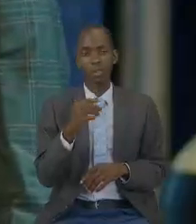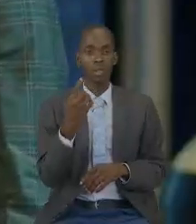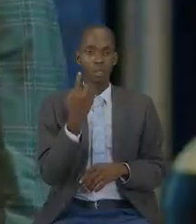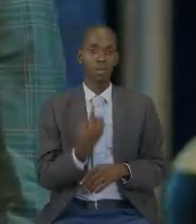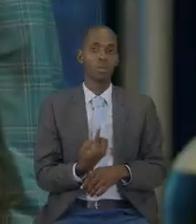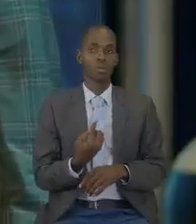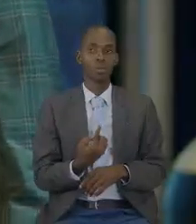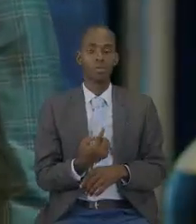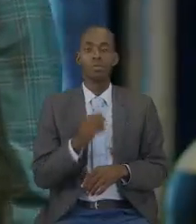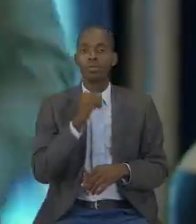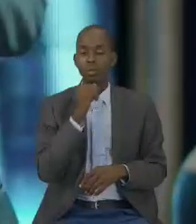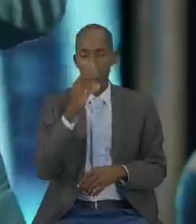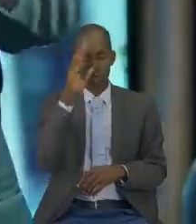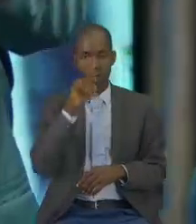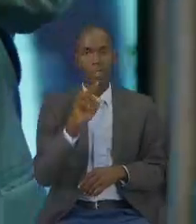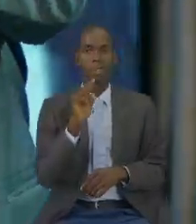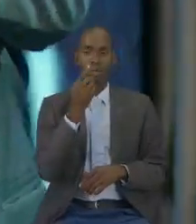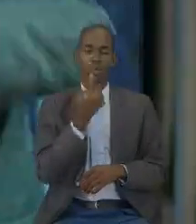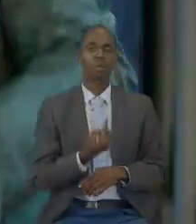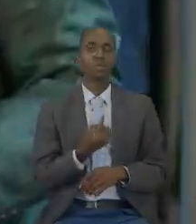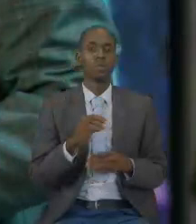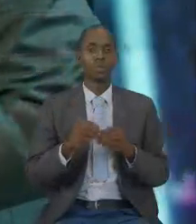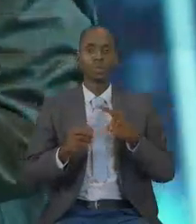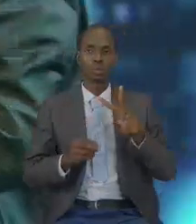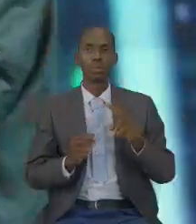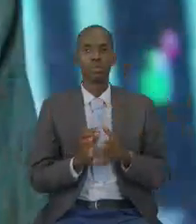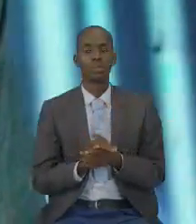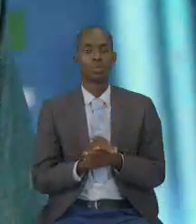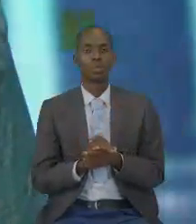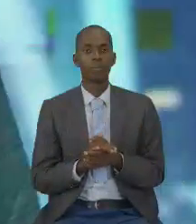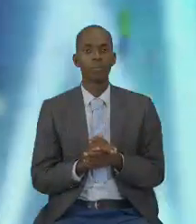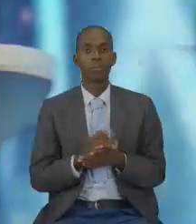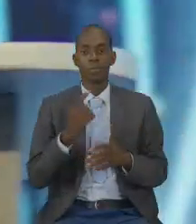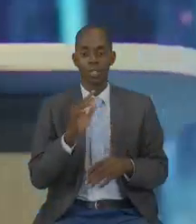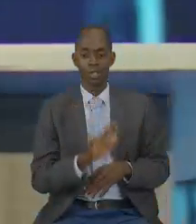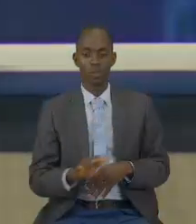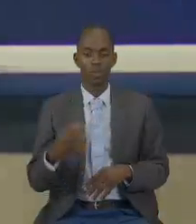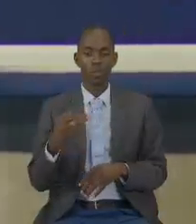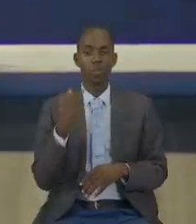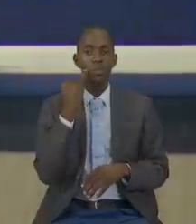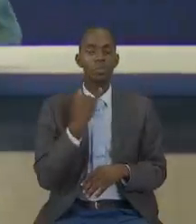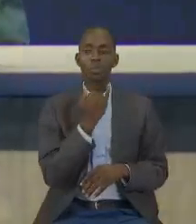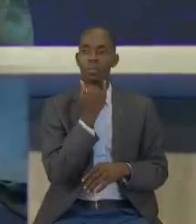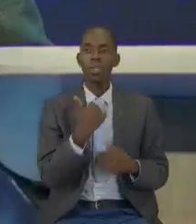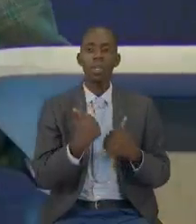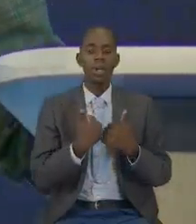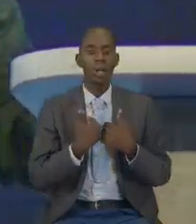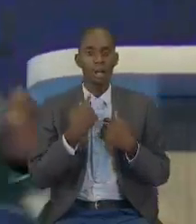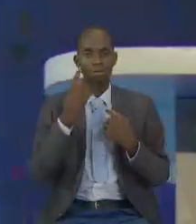Not him alone. Number two, the children of Israel had thought